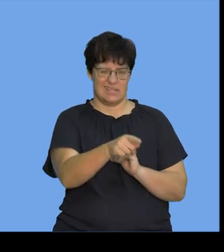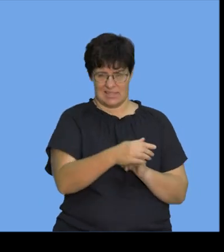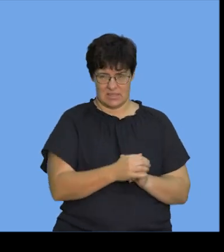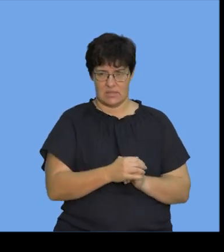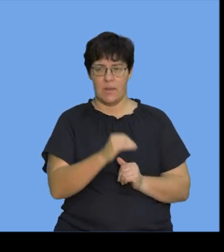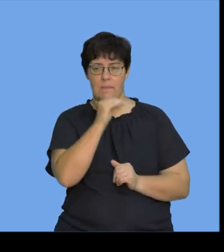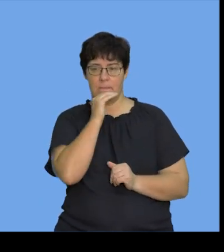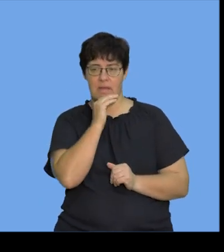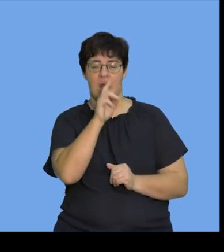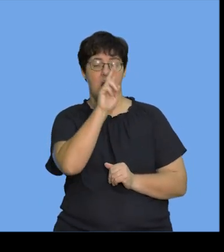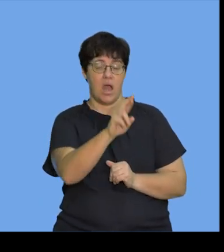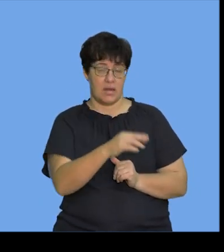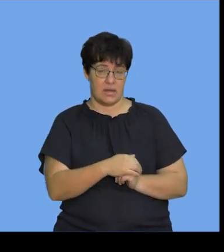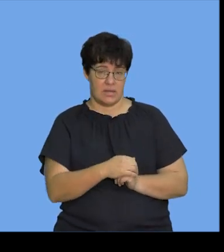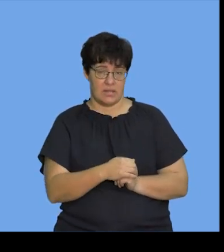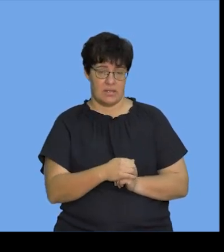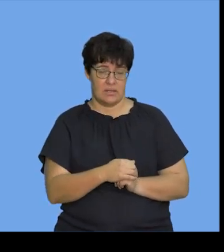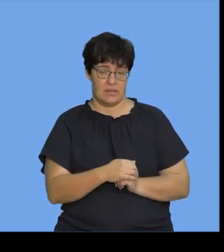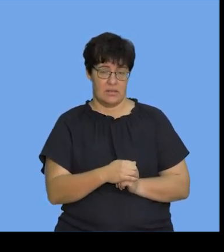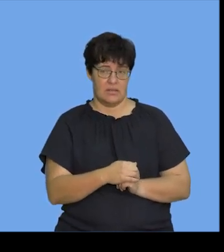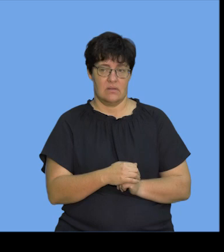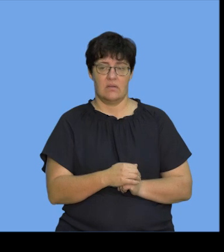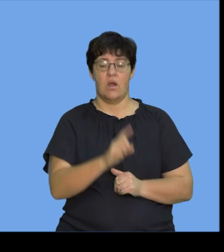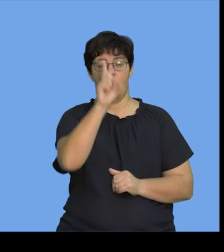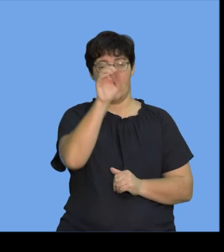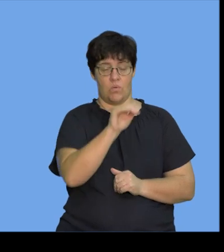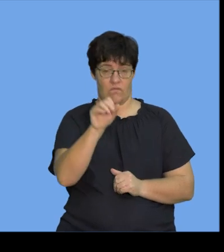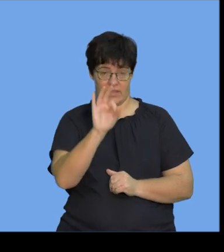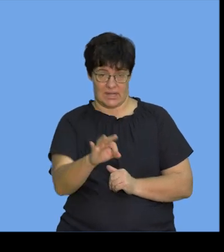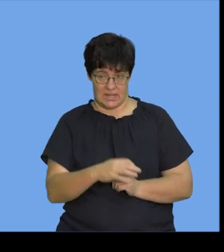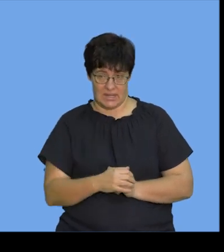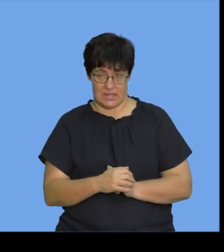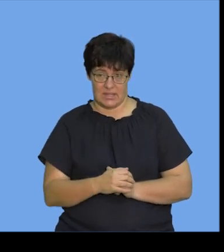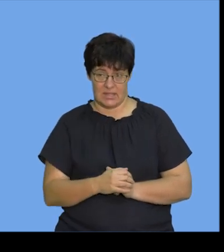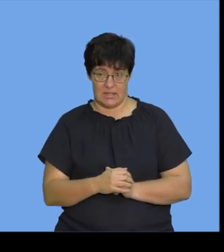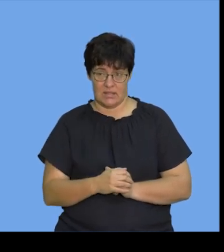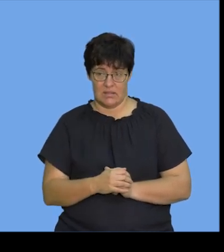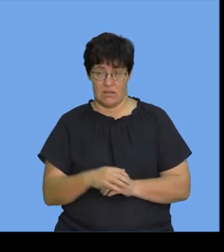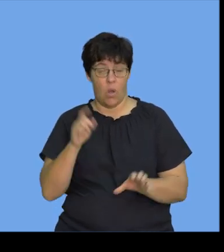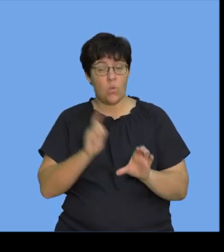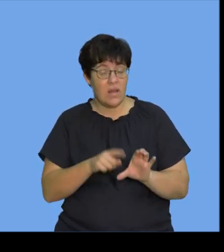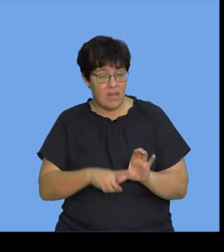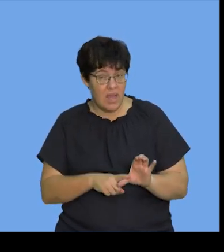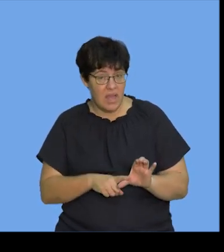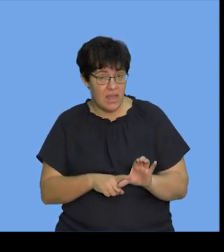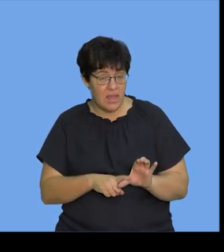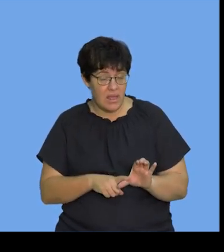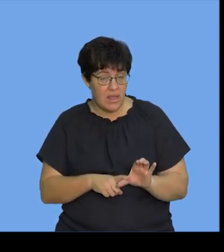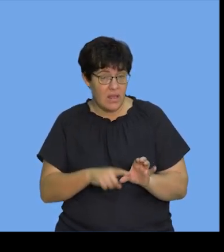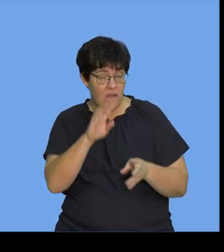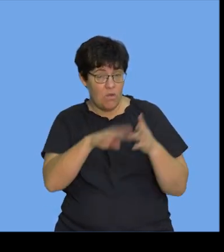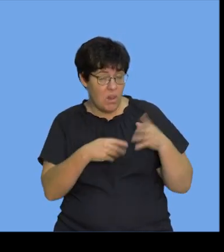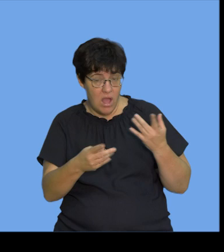my R will actually just be 1 over 3. Does this qualify me to use the formula for sum